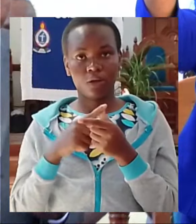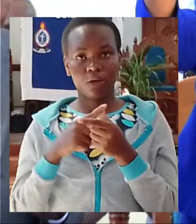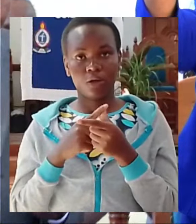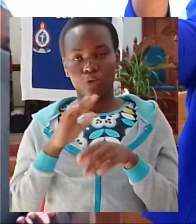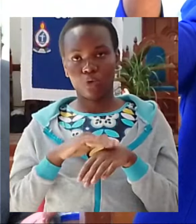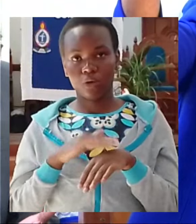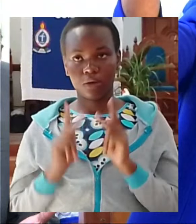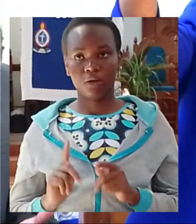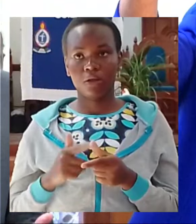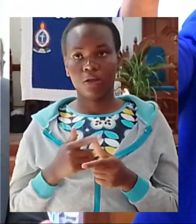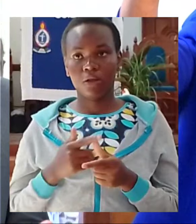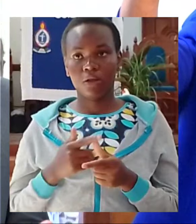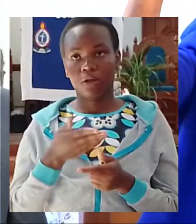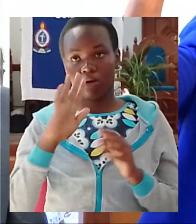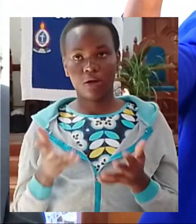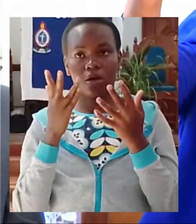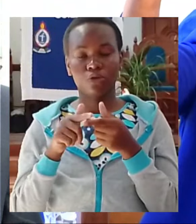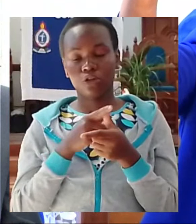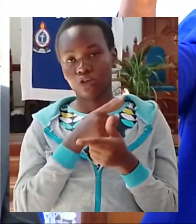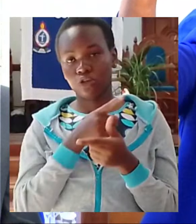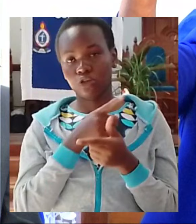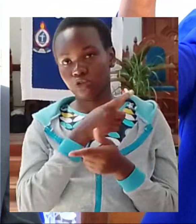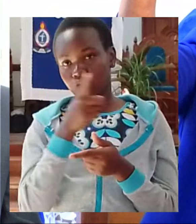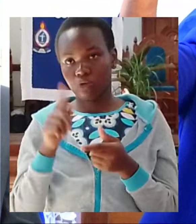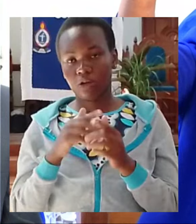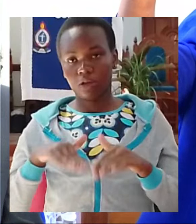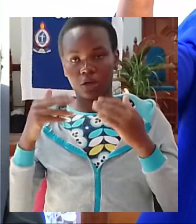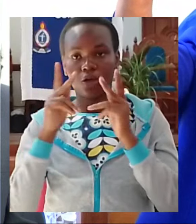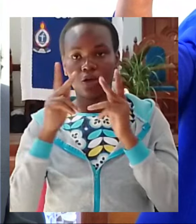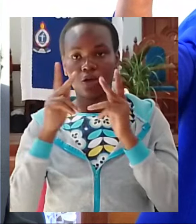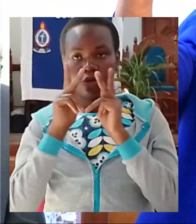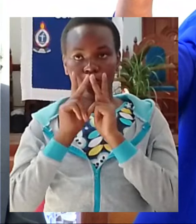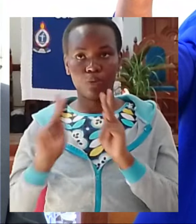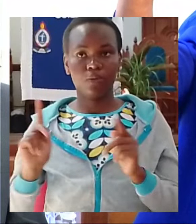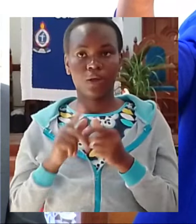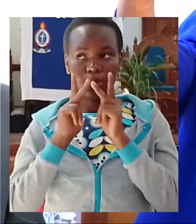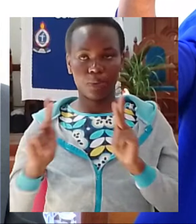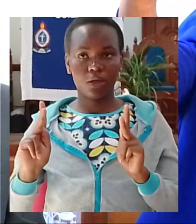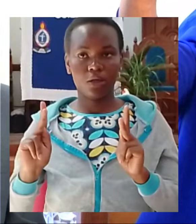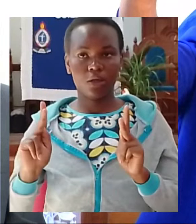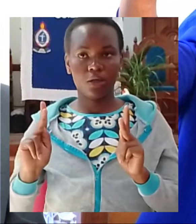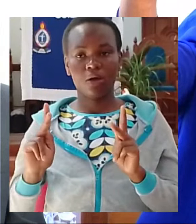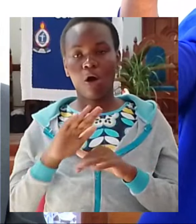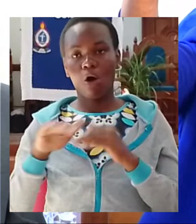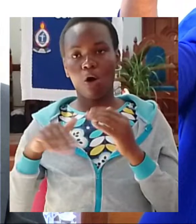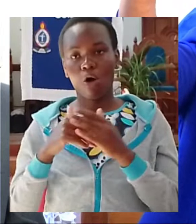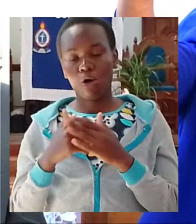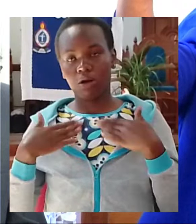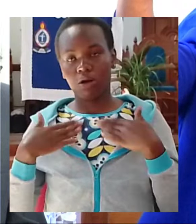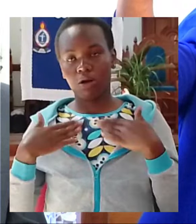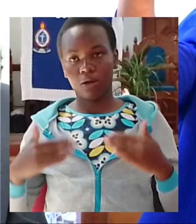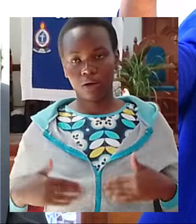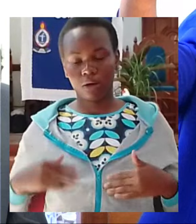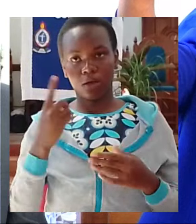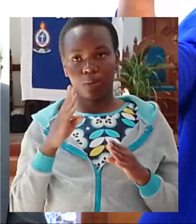you. May the Lord lift up his countenance upon you and give you peace. May the peace that surpasses all human understanding be with